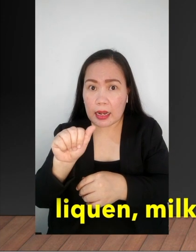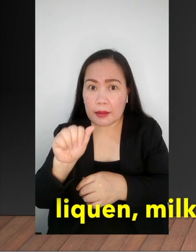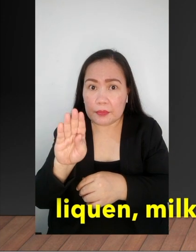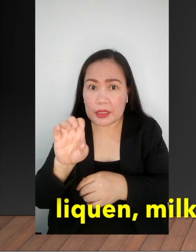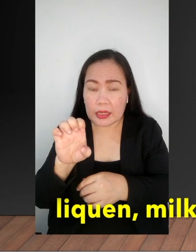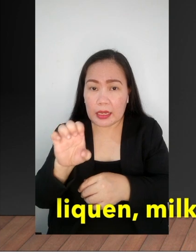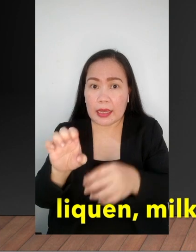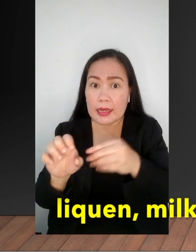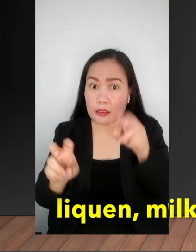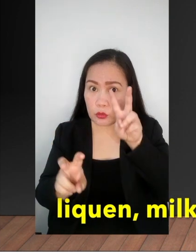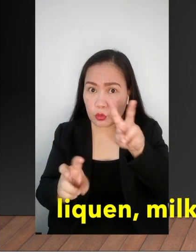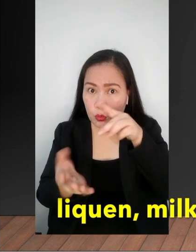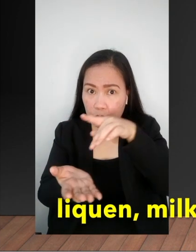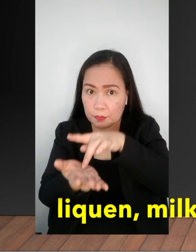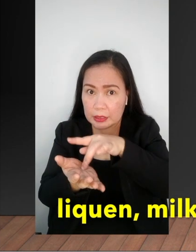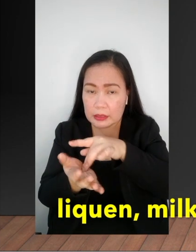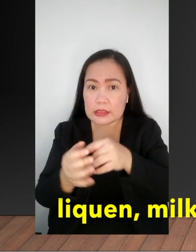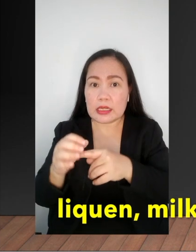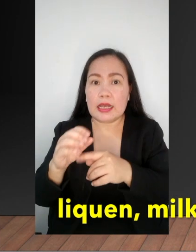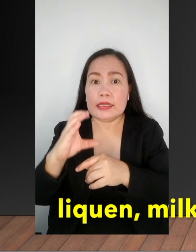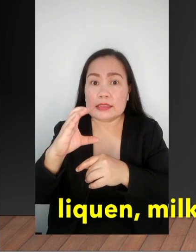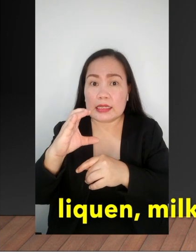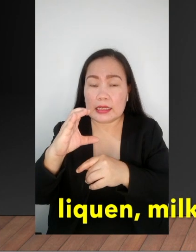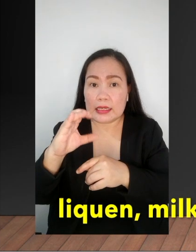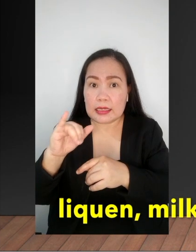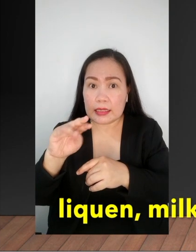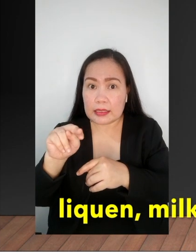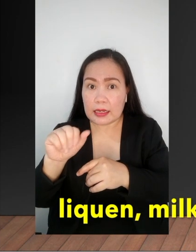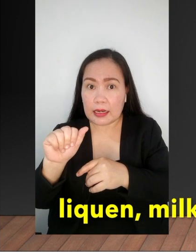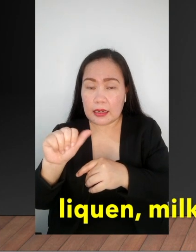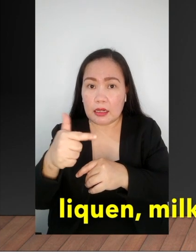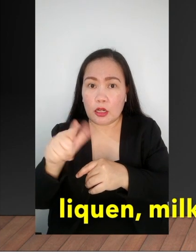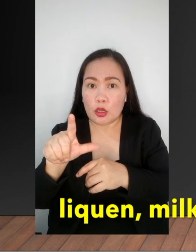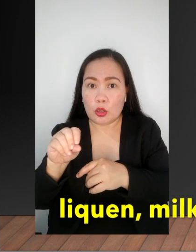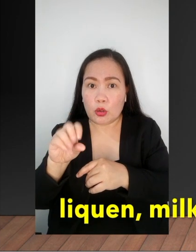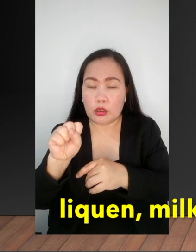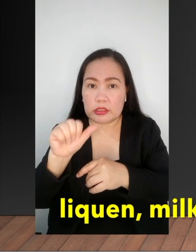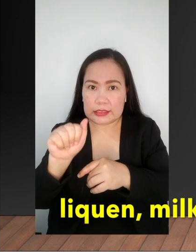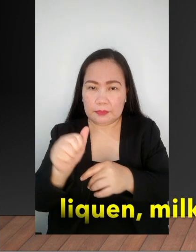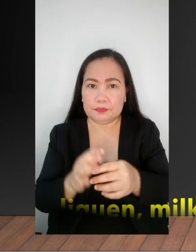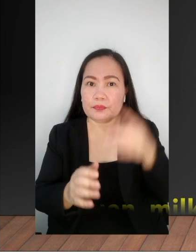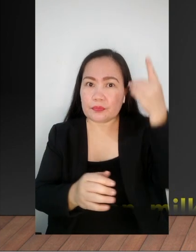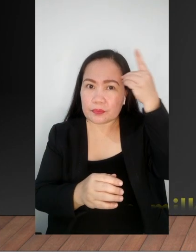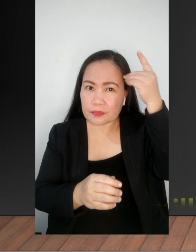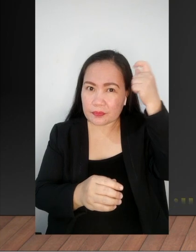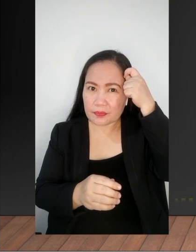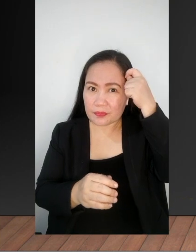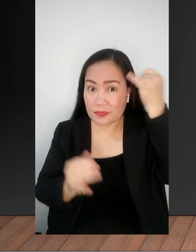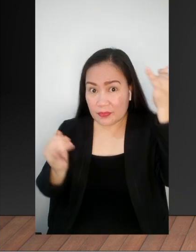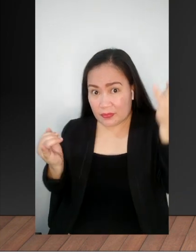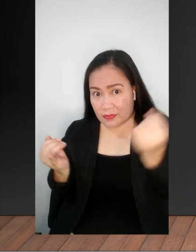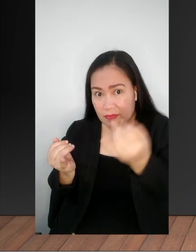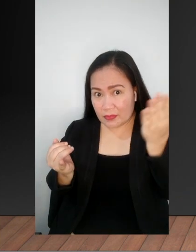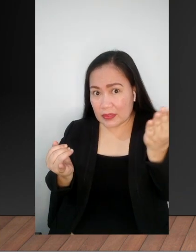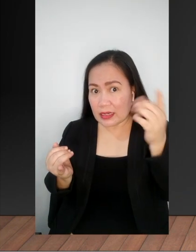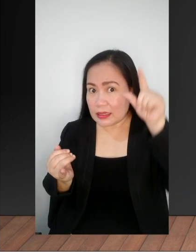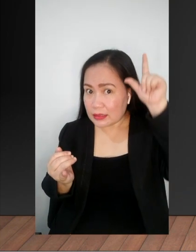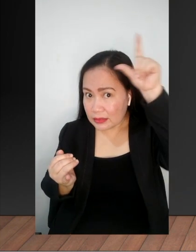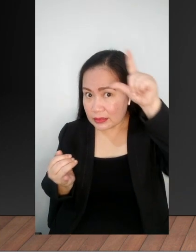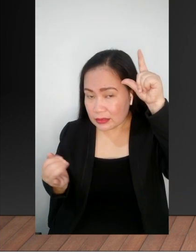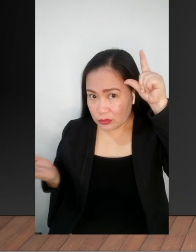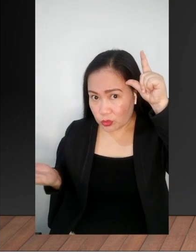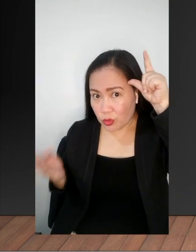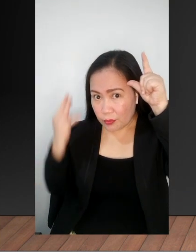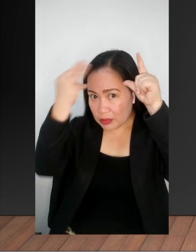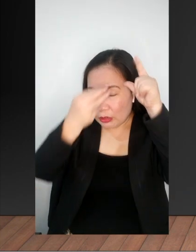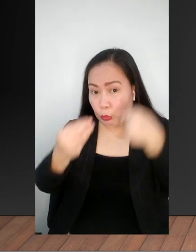2 pills de Sinaglosa. Tiburcio, on the other hand, introduced Linares, who had